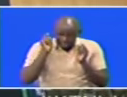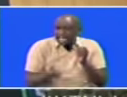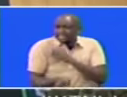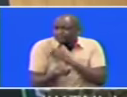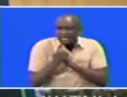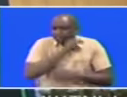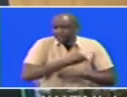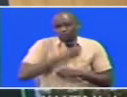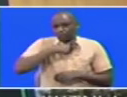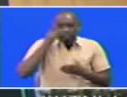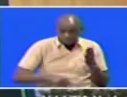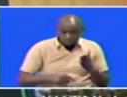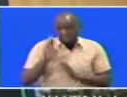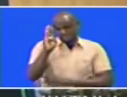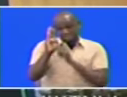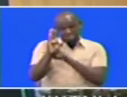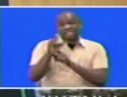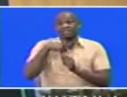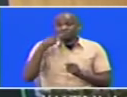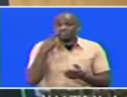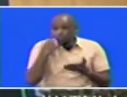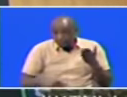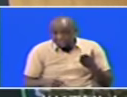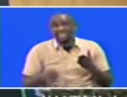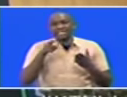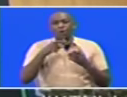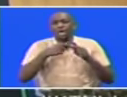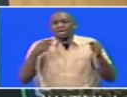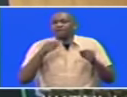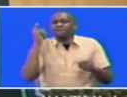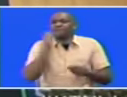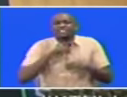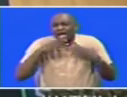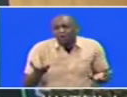mission was, B, without stating what is the end game.